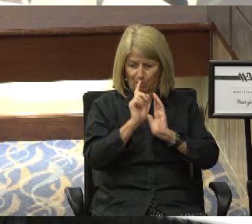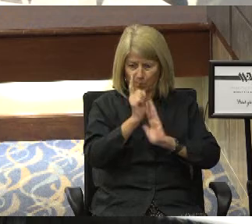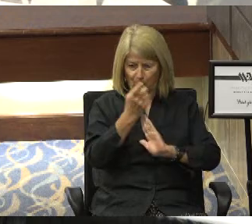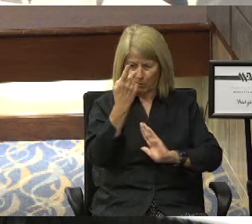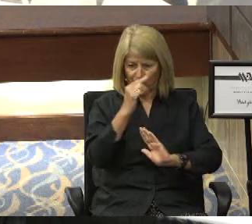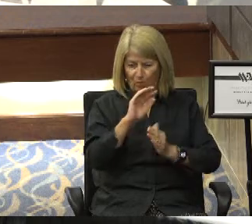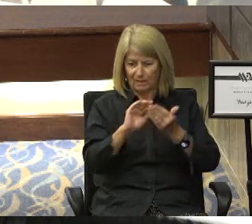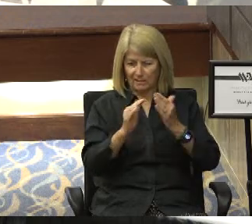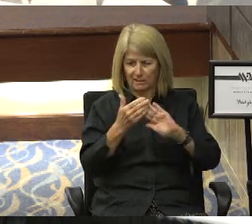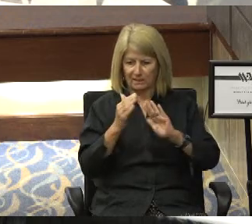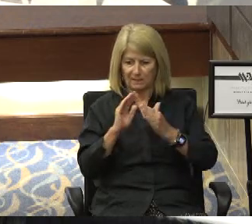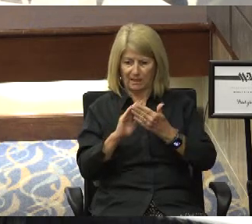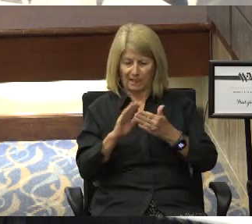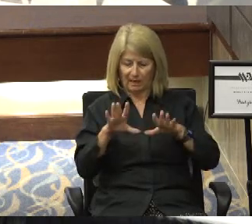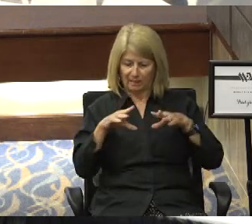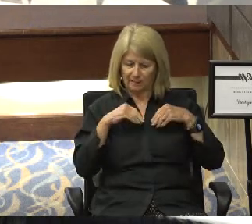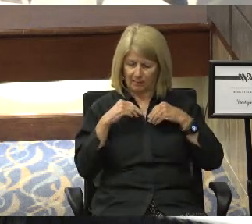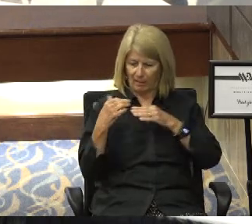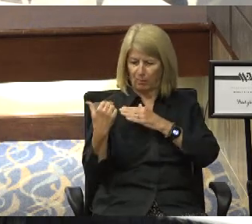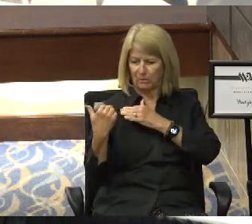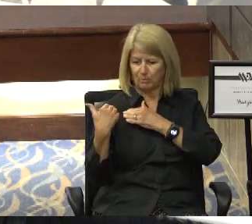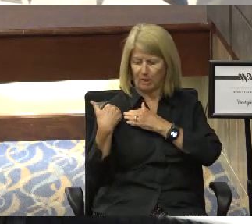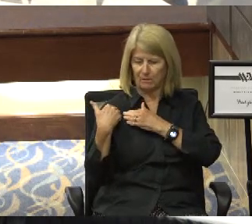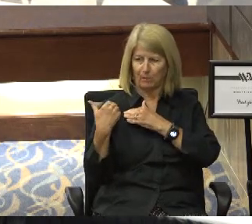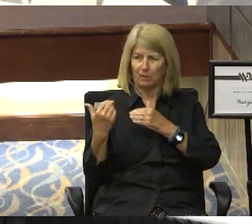we take that responsibility seriously.